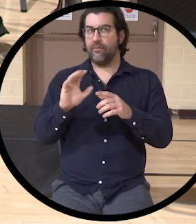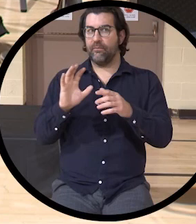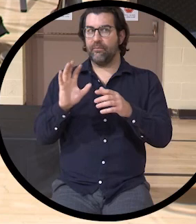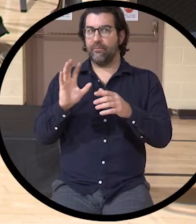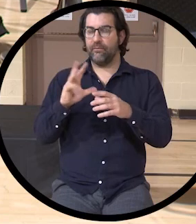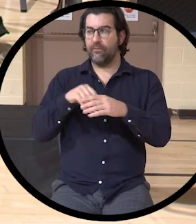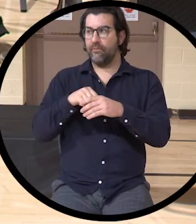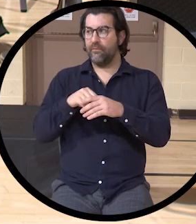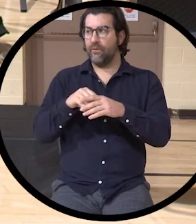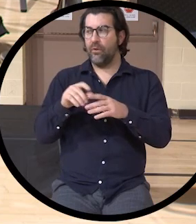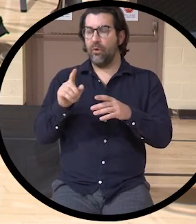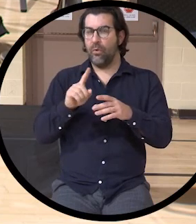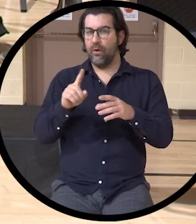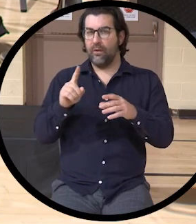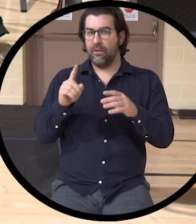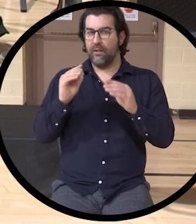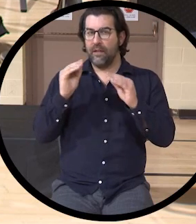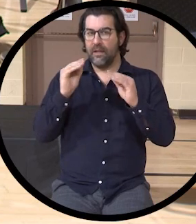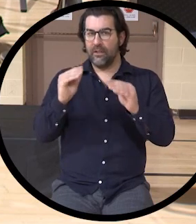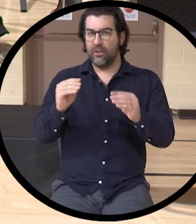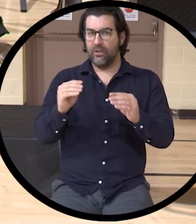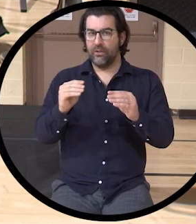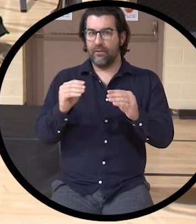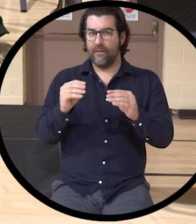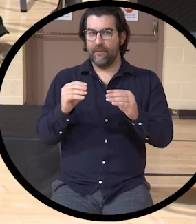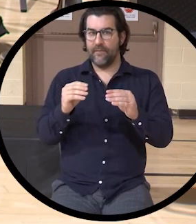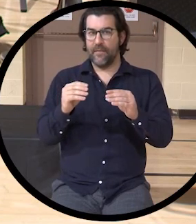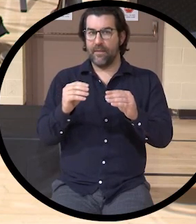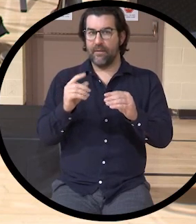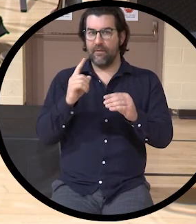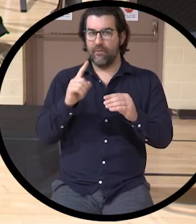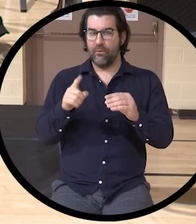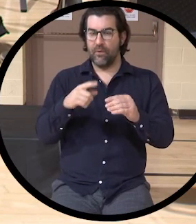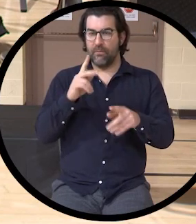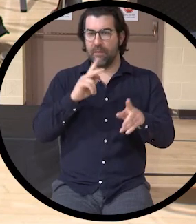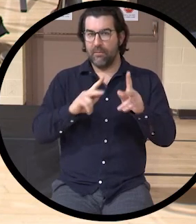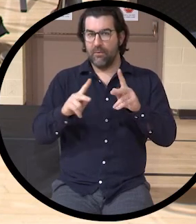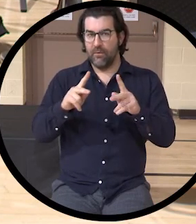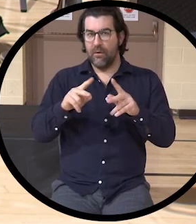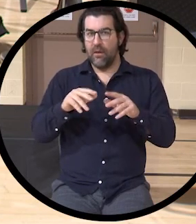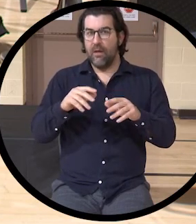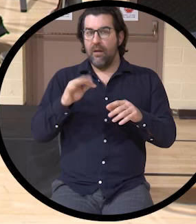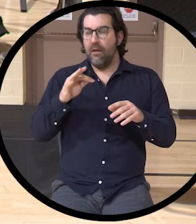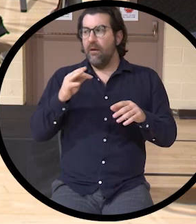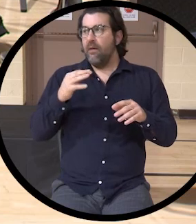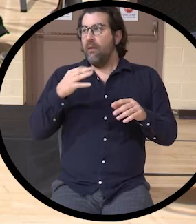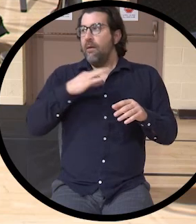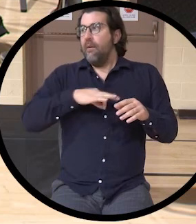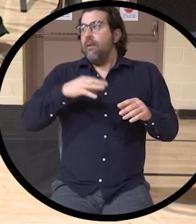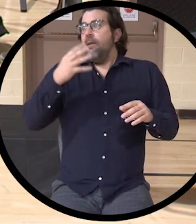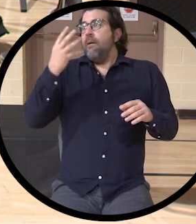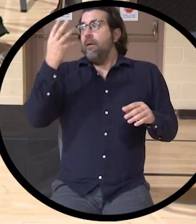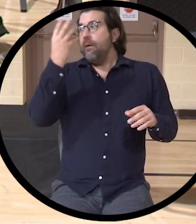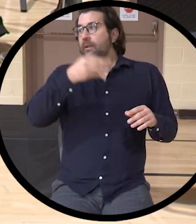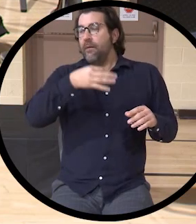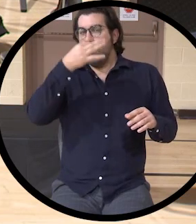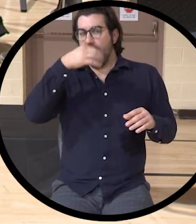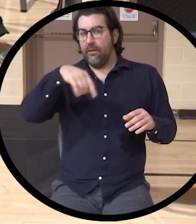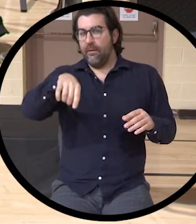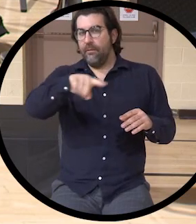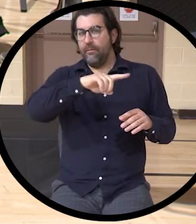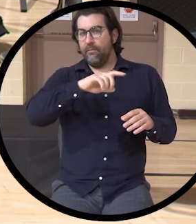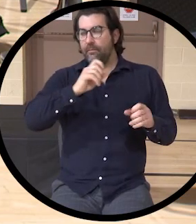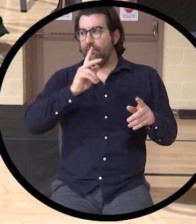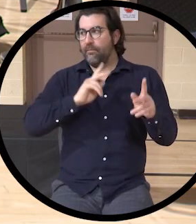is the education that is, for the rest of the public? If you go right outside of Pittsburgh, there's so